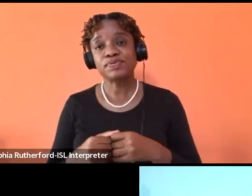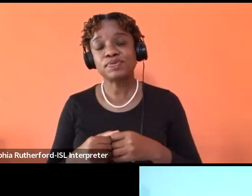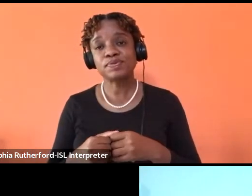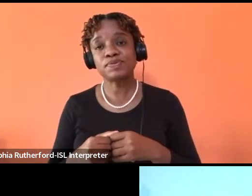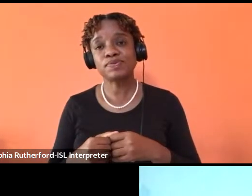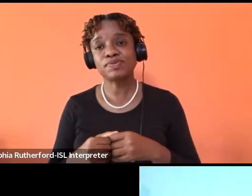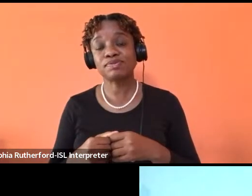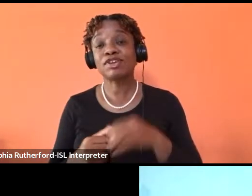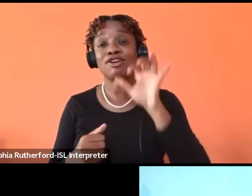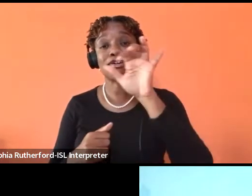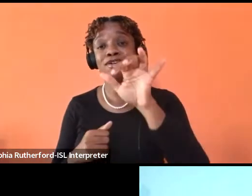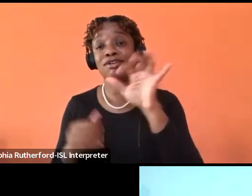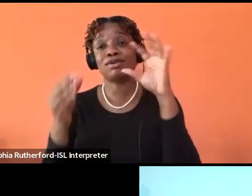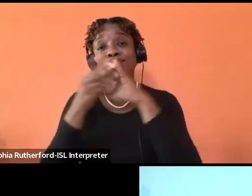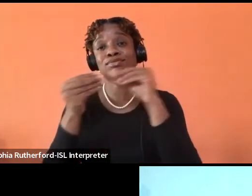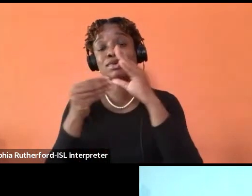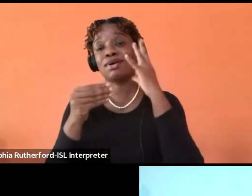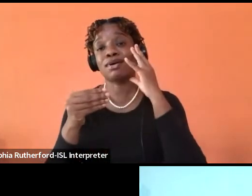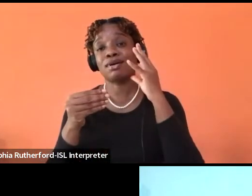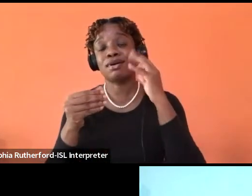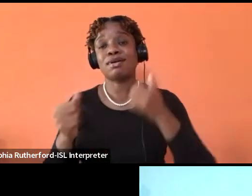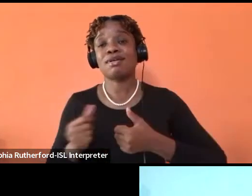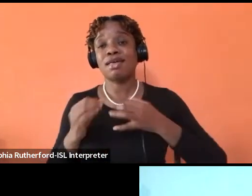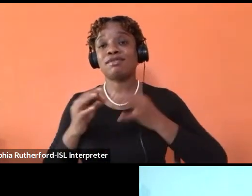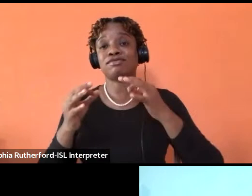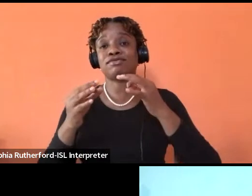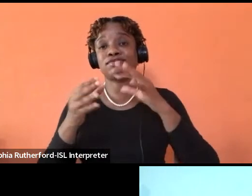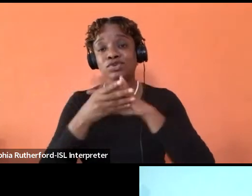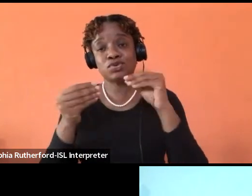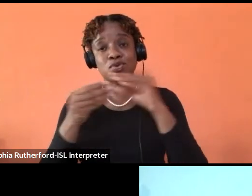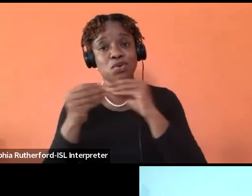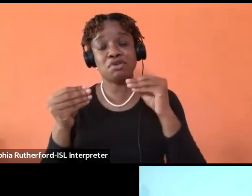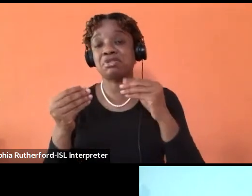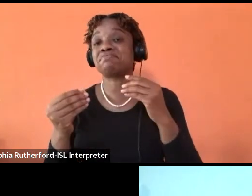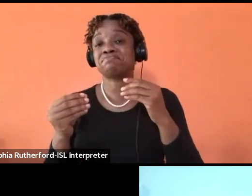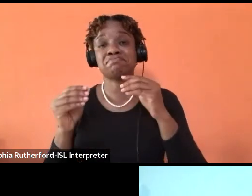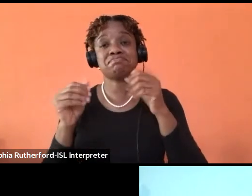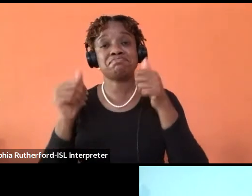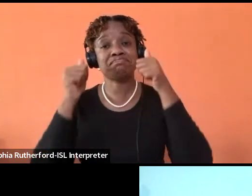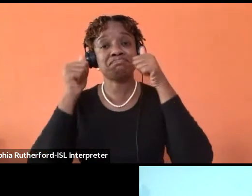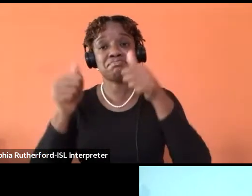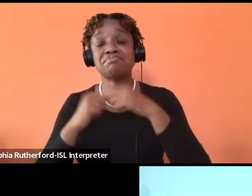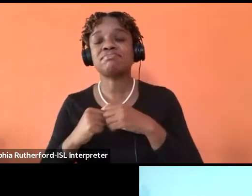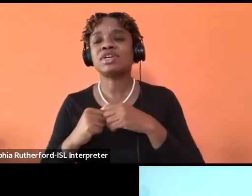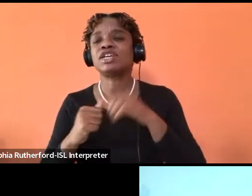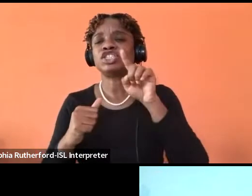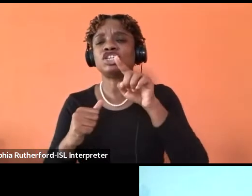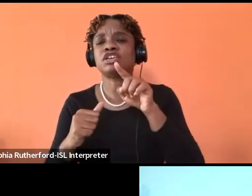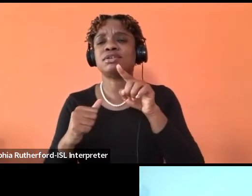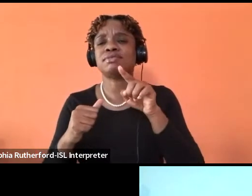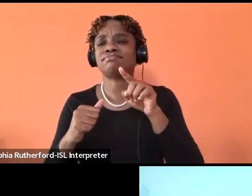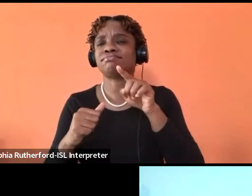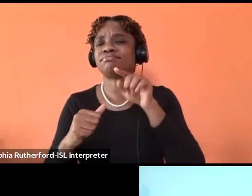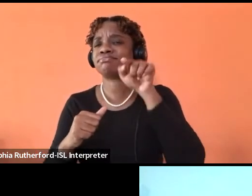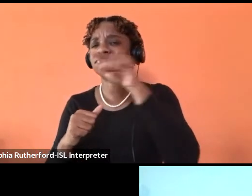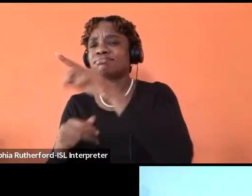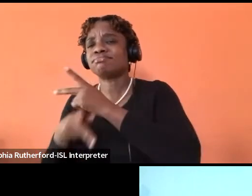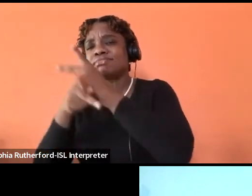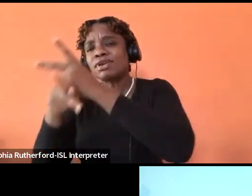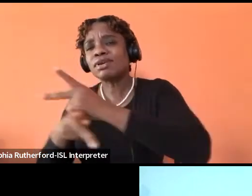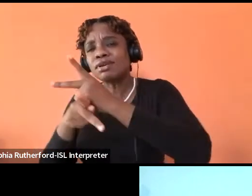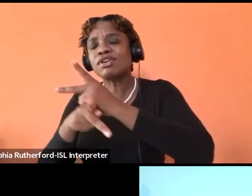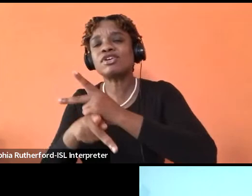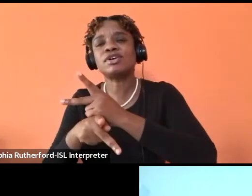bio. Dr. Dawson has a passion for patient care and works continuously